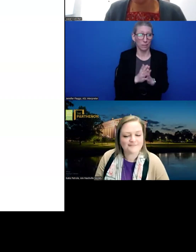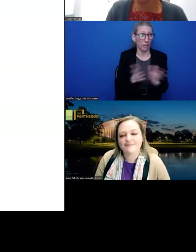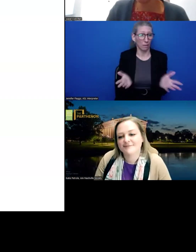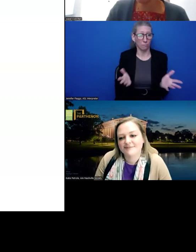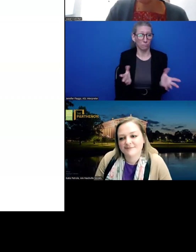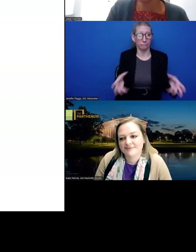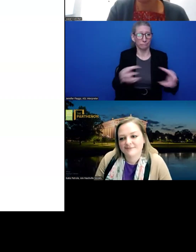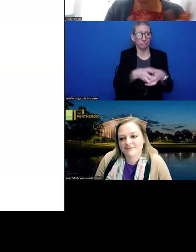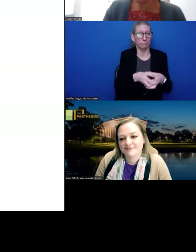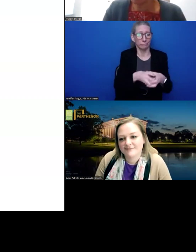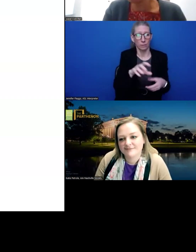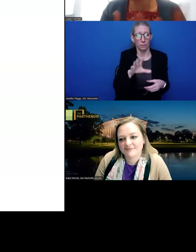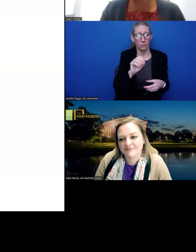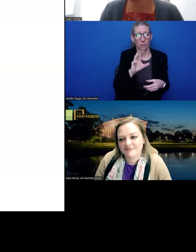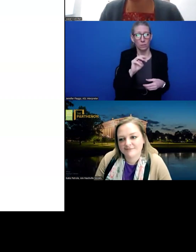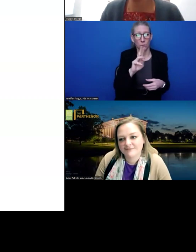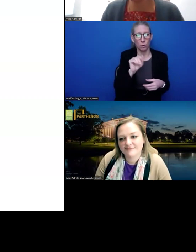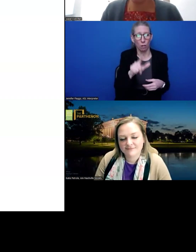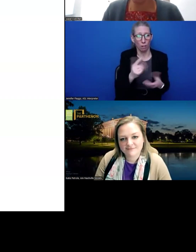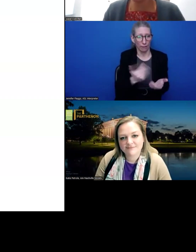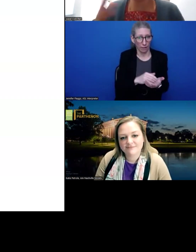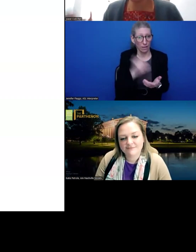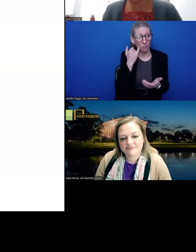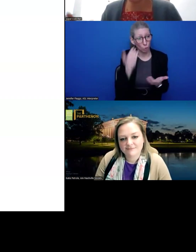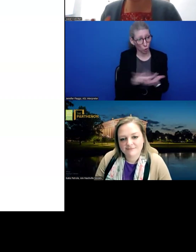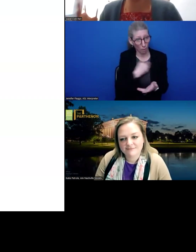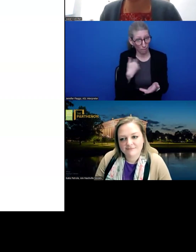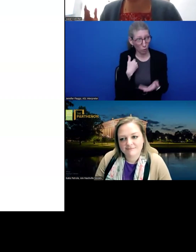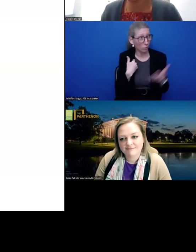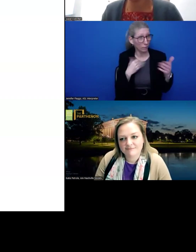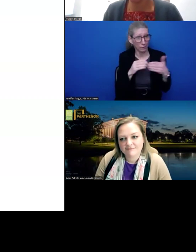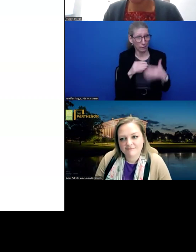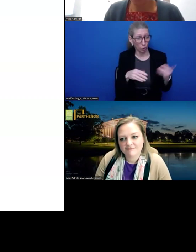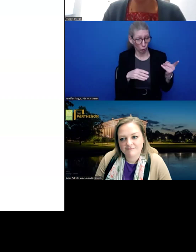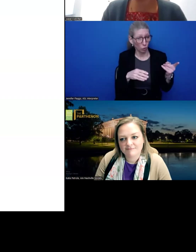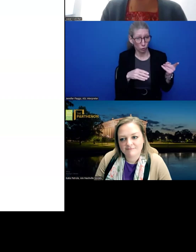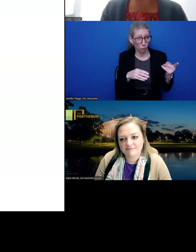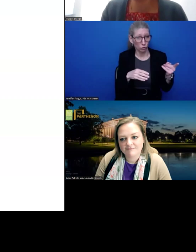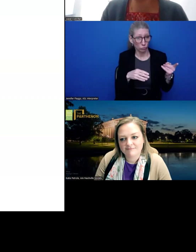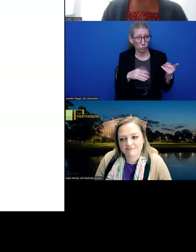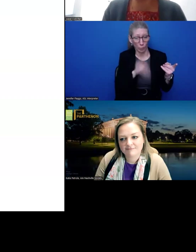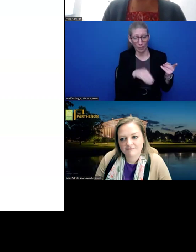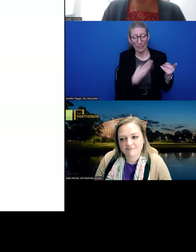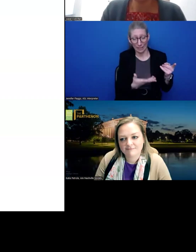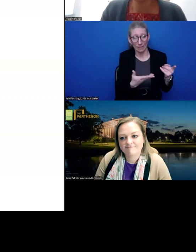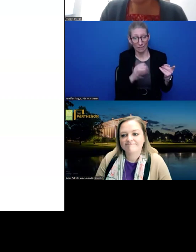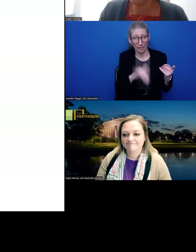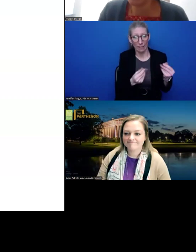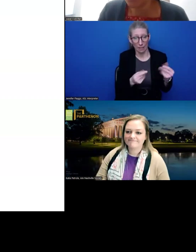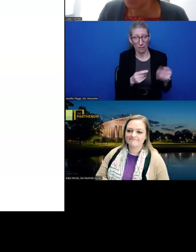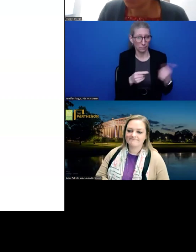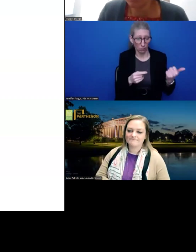If there is new members of the chinamit, basically the leader, the Usam Chinamital, will give that land.